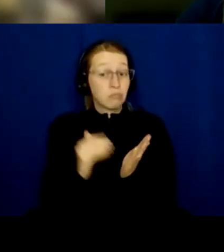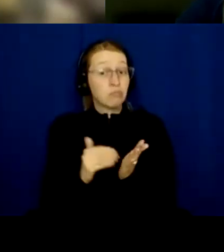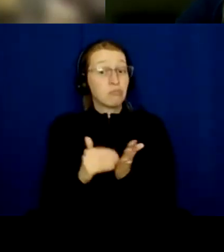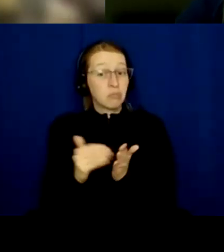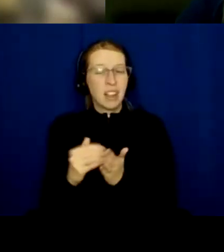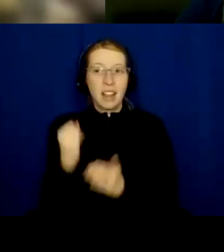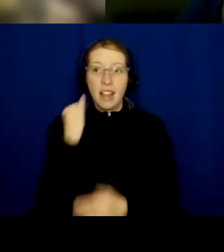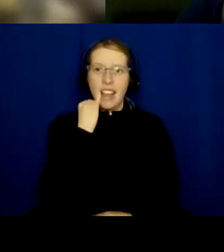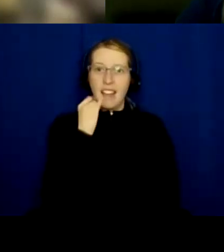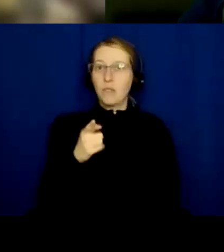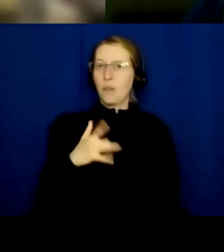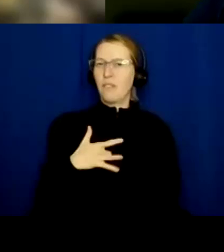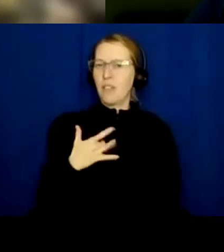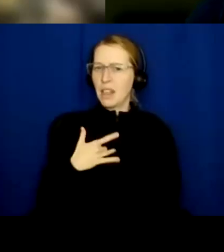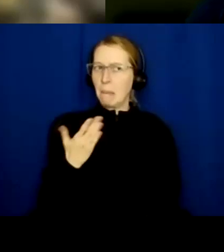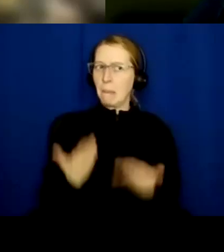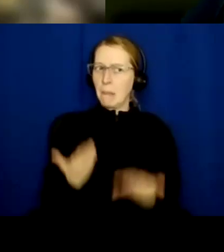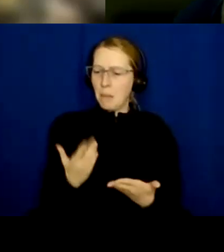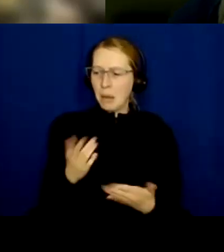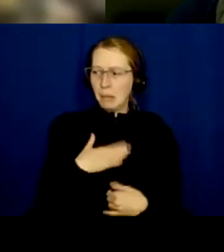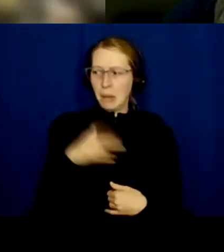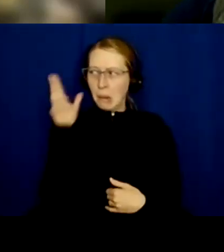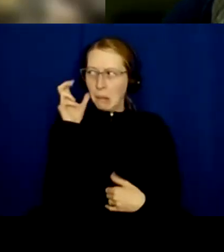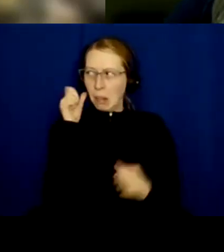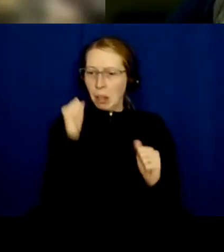it could be due to wax blockage.